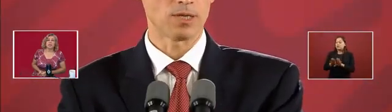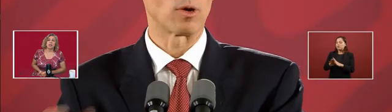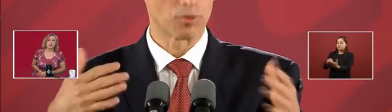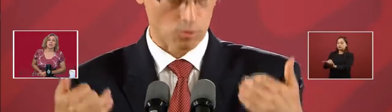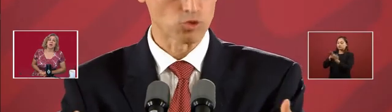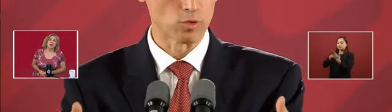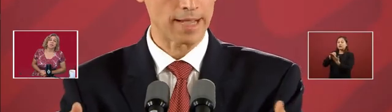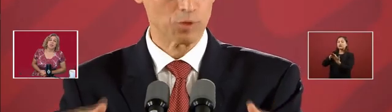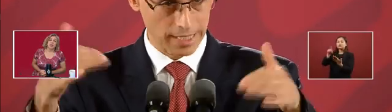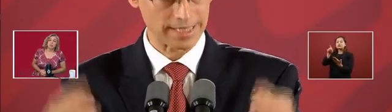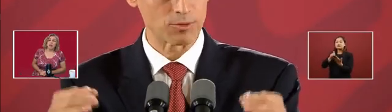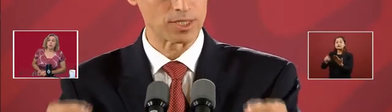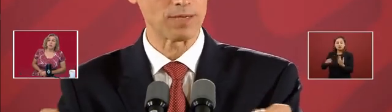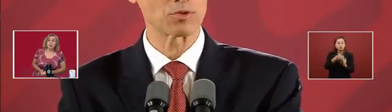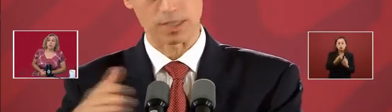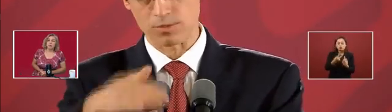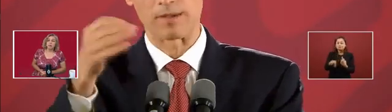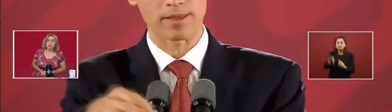insecticide we're going to use.